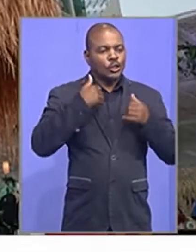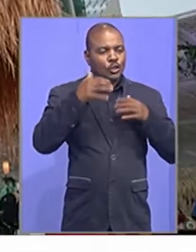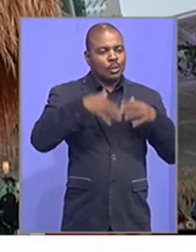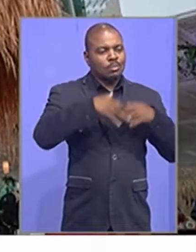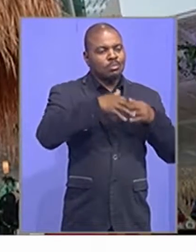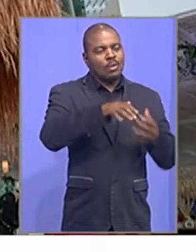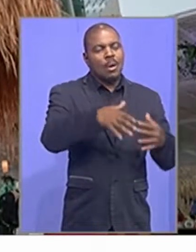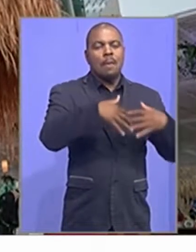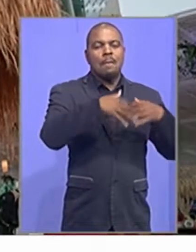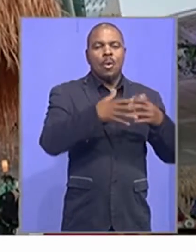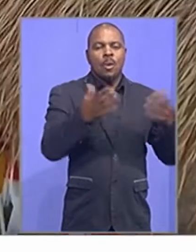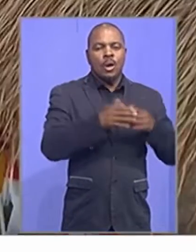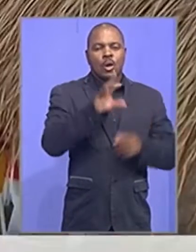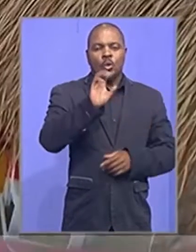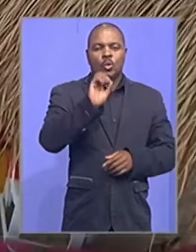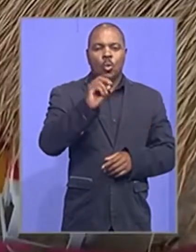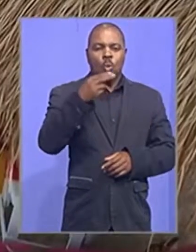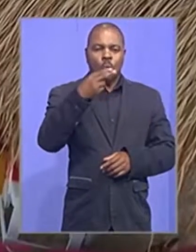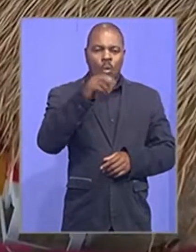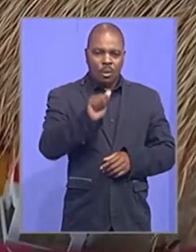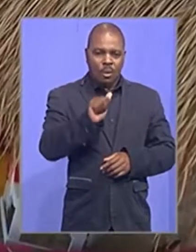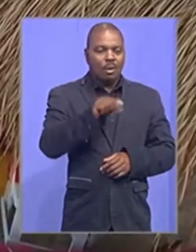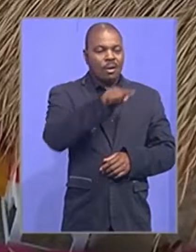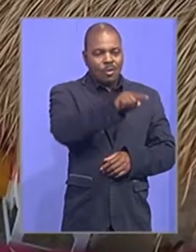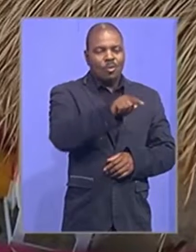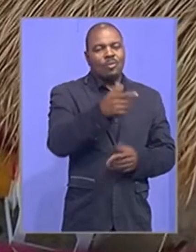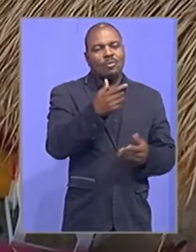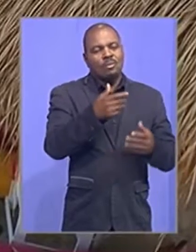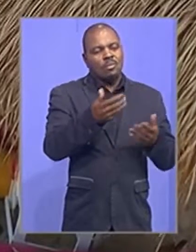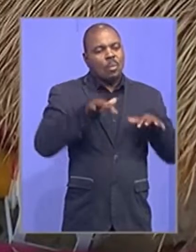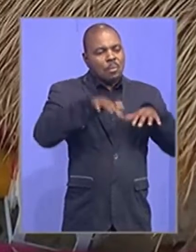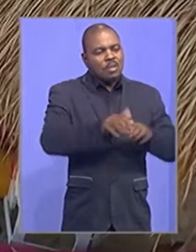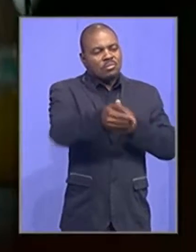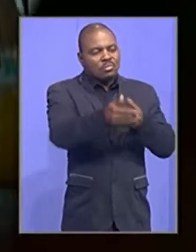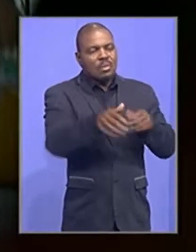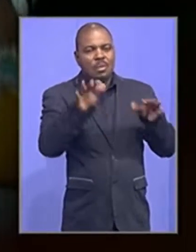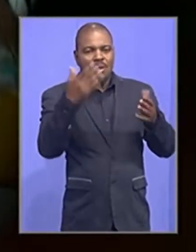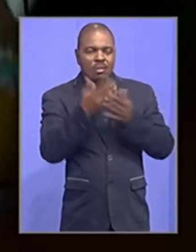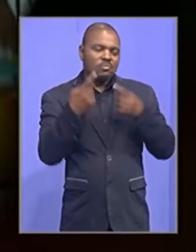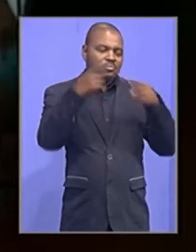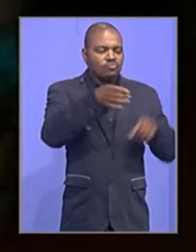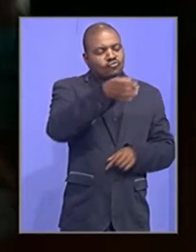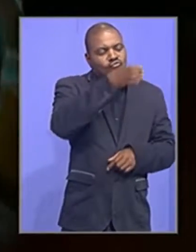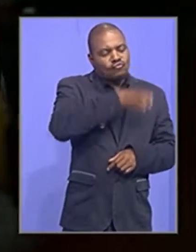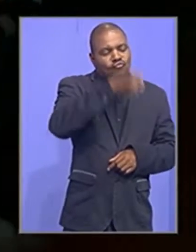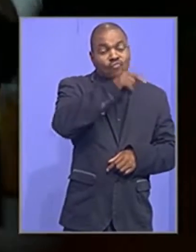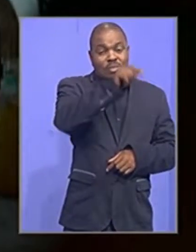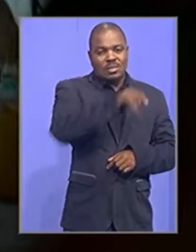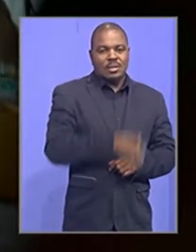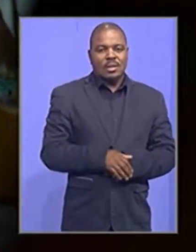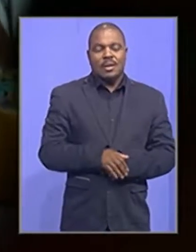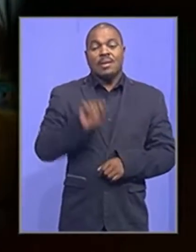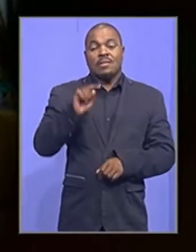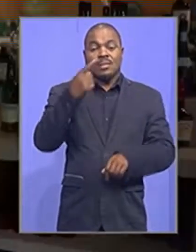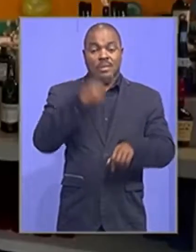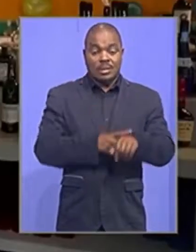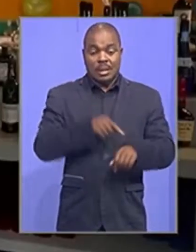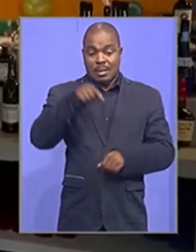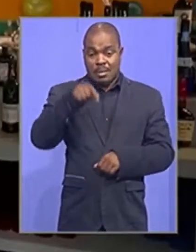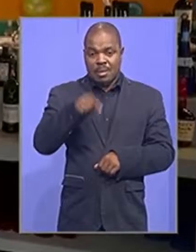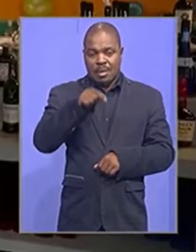pela lewatle Doha mo barati ba bolo ba dumeletsweng ho ka iphumanela dino tsa tahi. Ke mohopo wa lefatshe wa pele mo tla tshwarwa